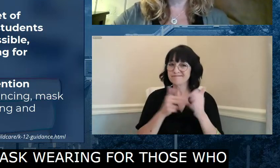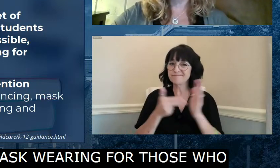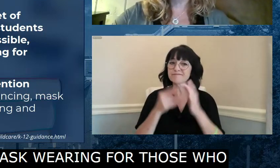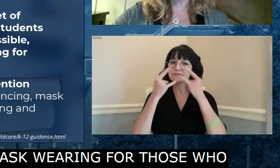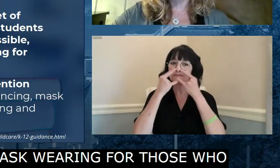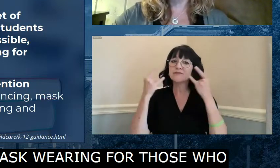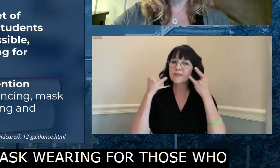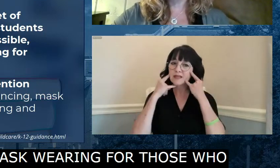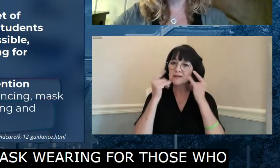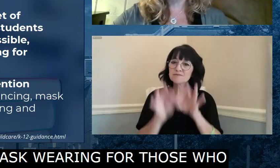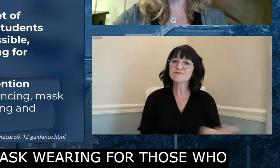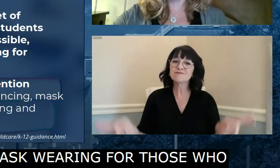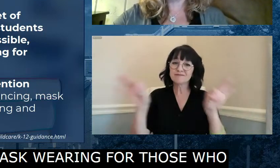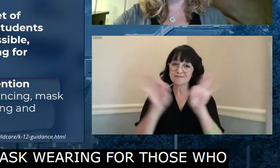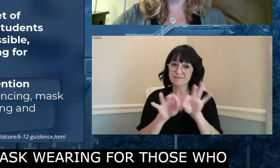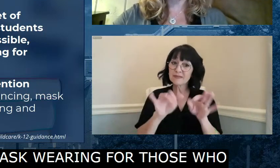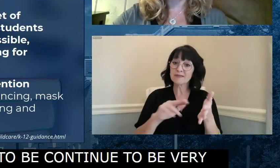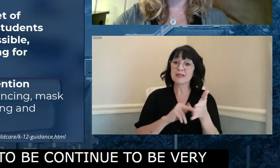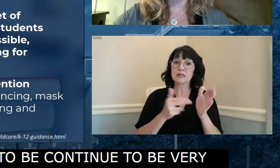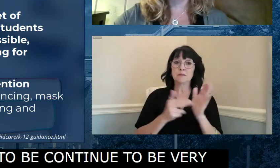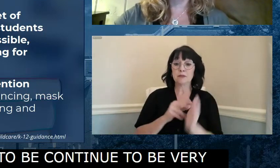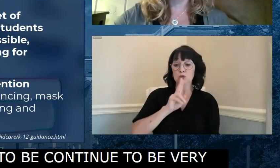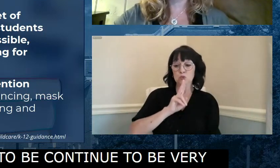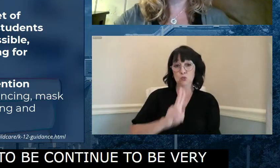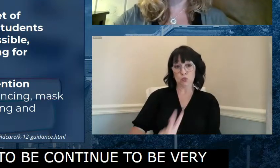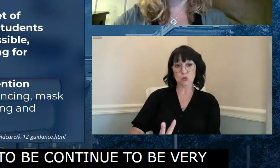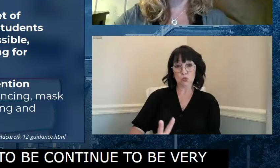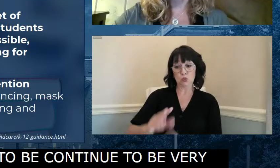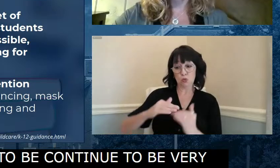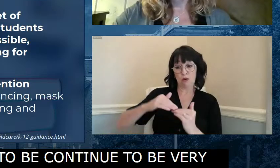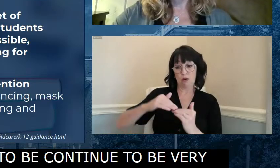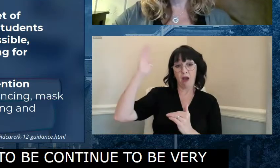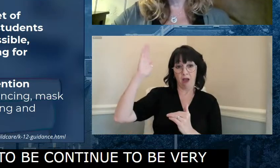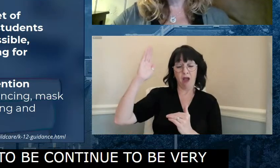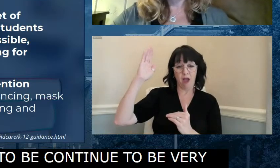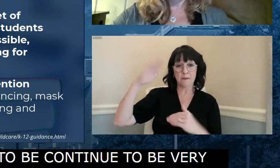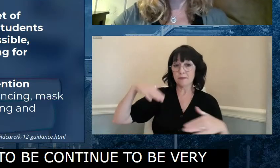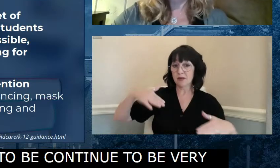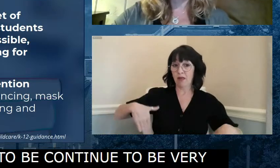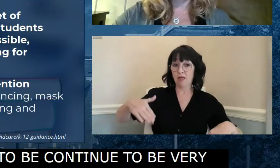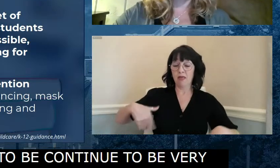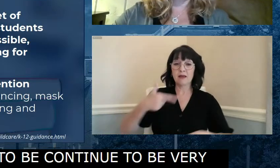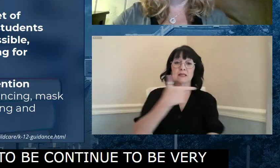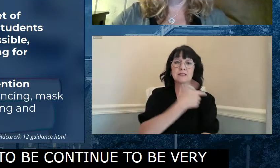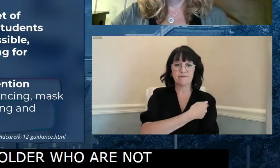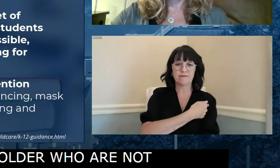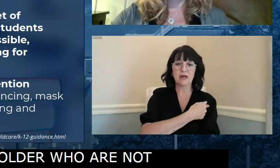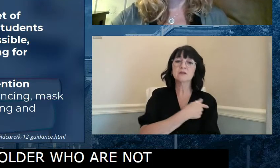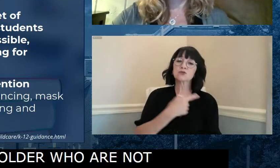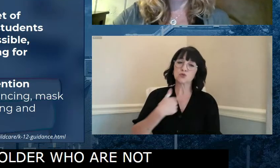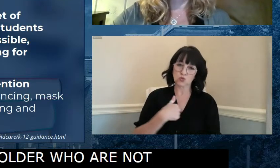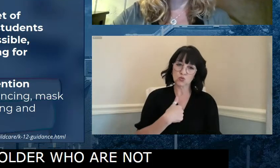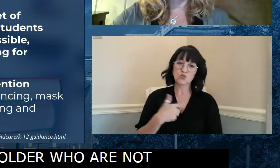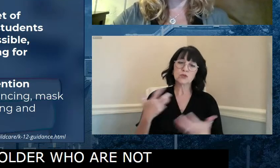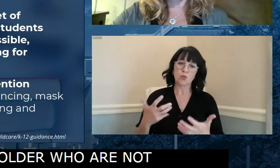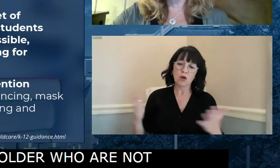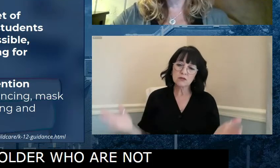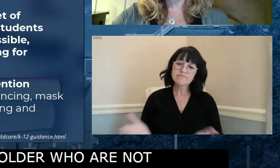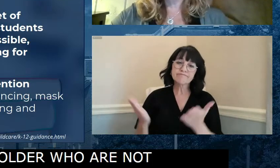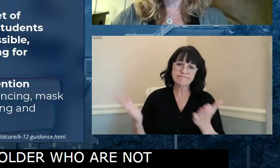So for those who are age 2 and older who are not vaccinated in the school setting, we very strongly